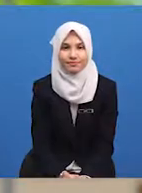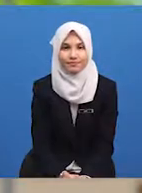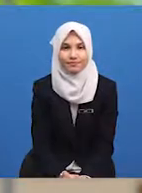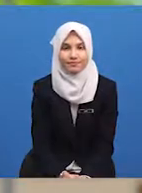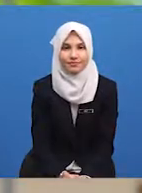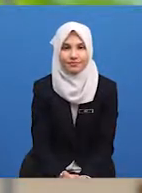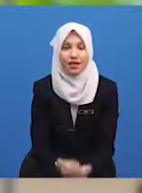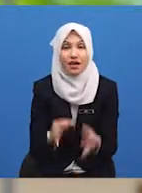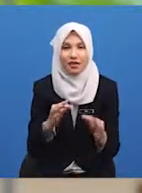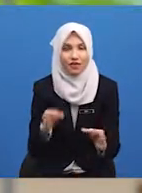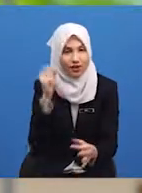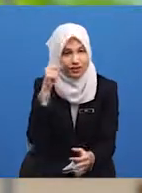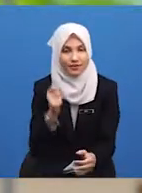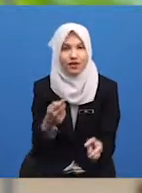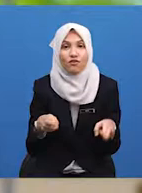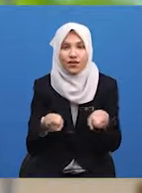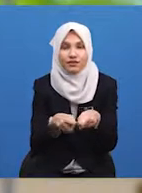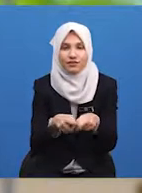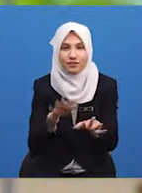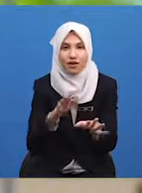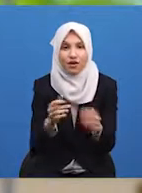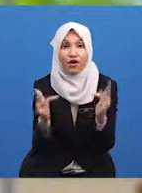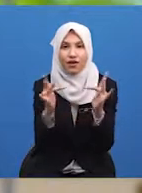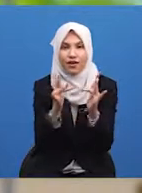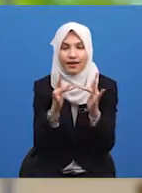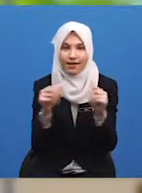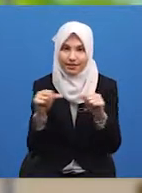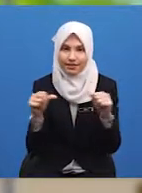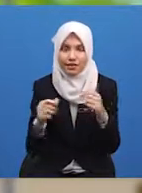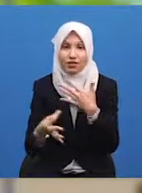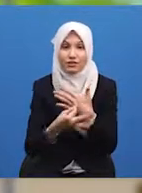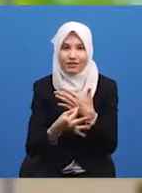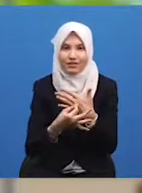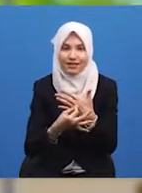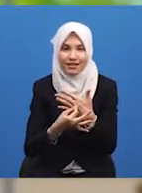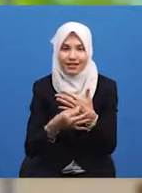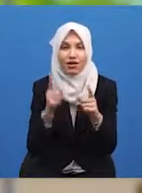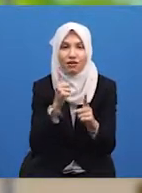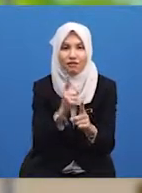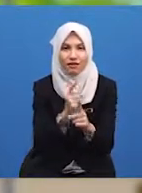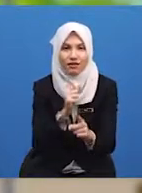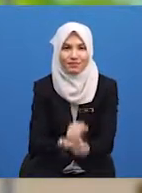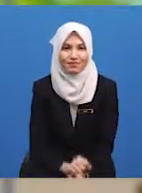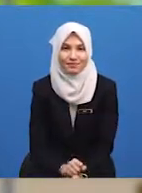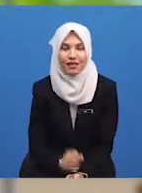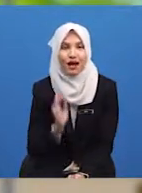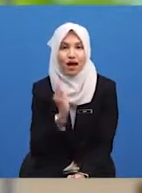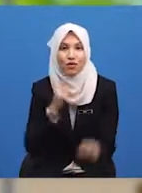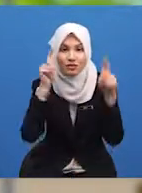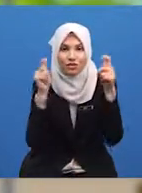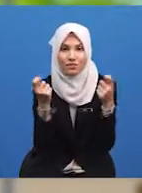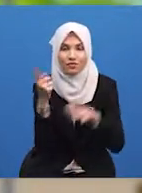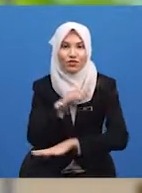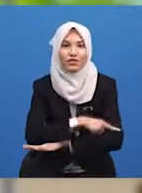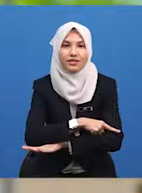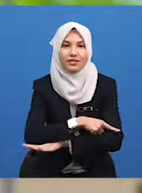If your guess is related to online activity or safety, you're right. Our topic for